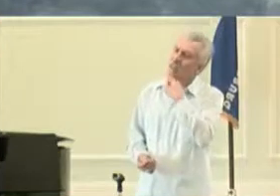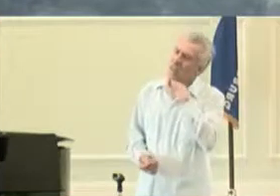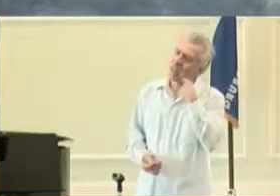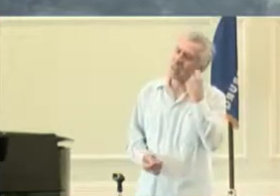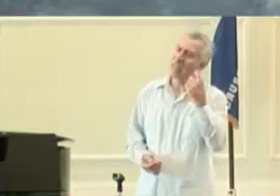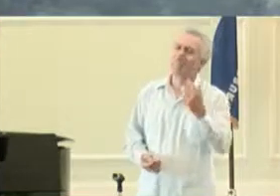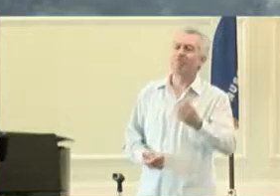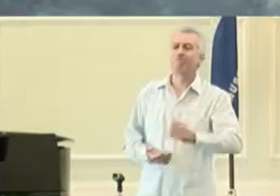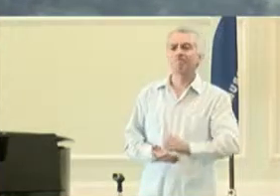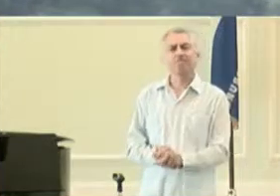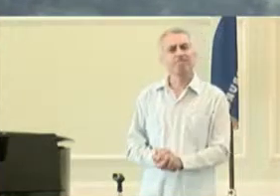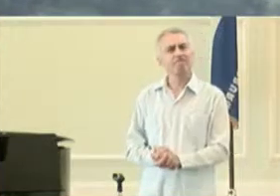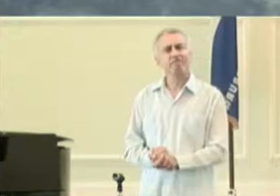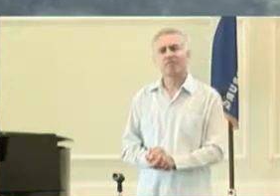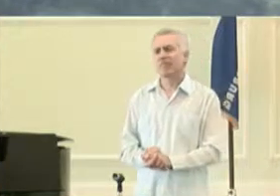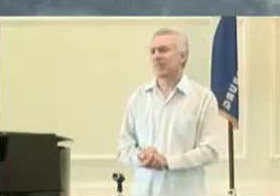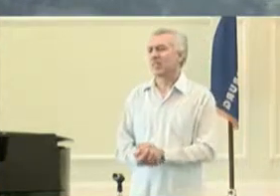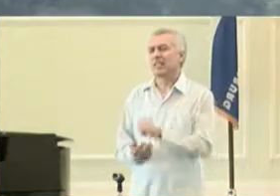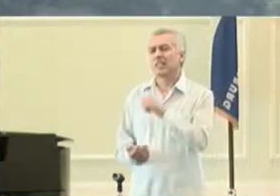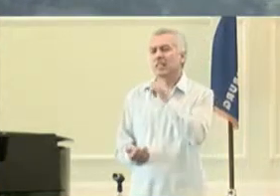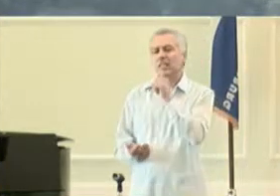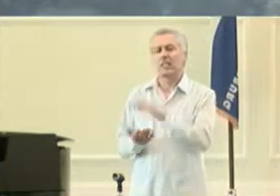was inhospitable